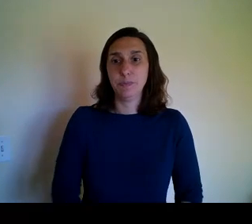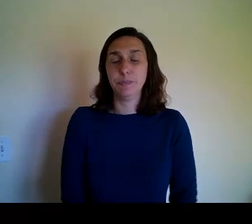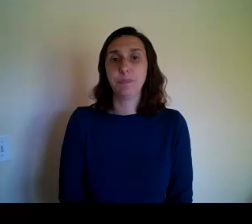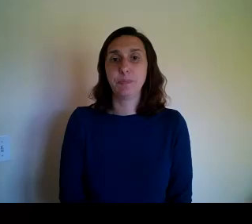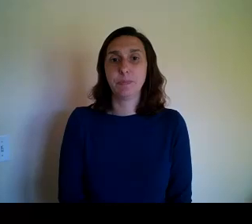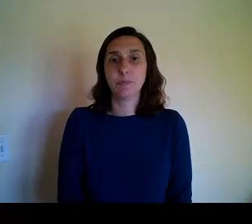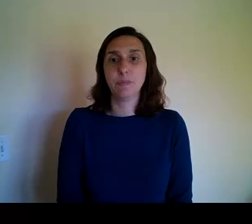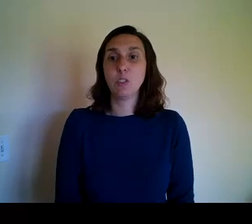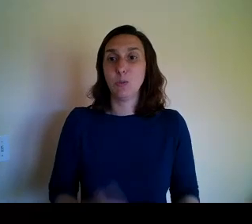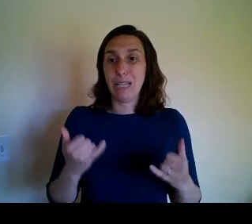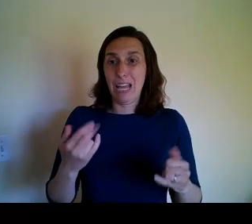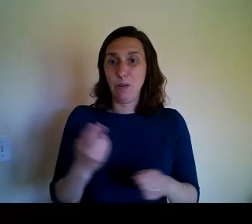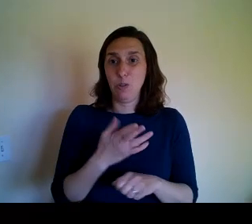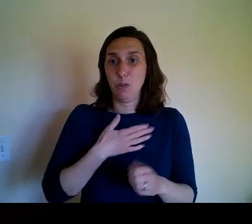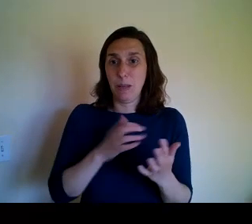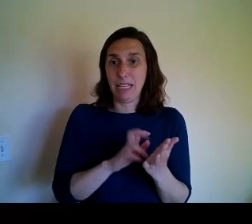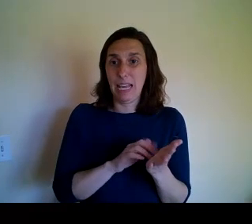Well, let me do that on my calculator.